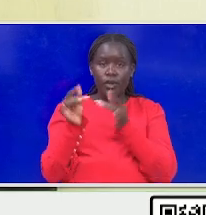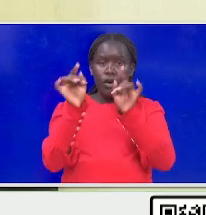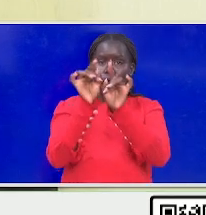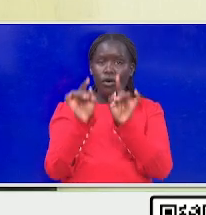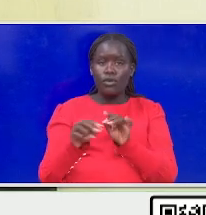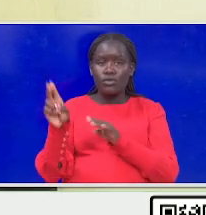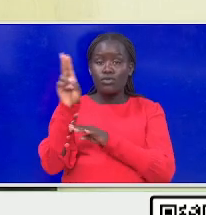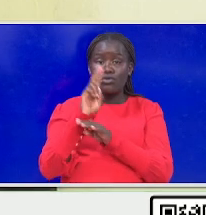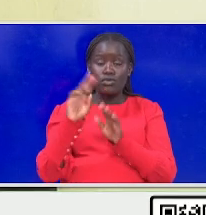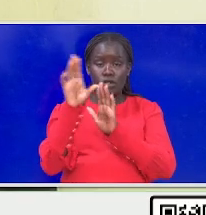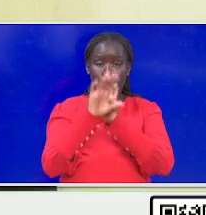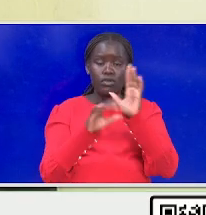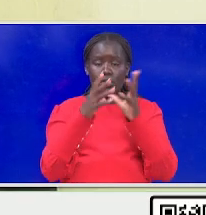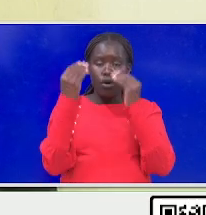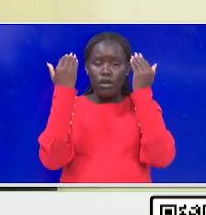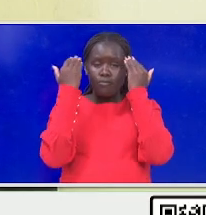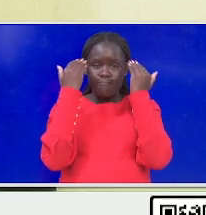this constitution to go to court.